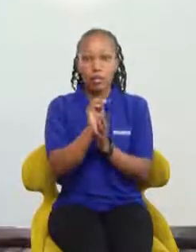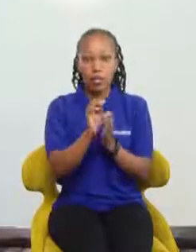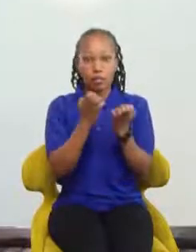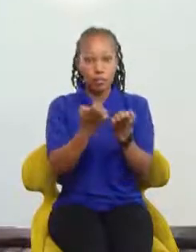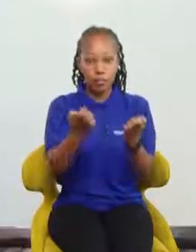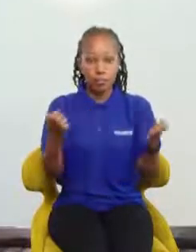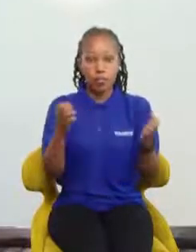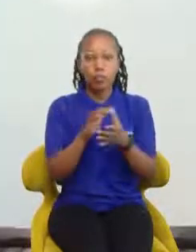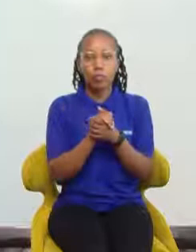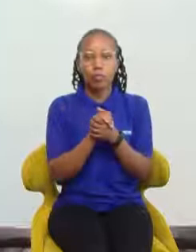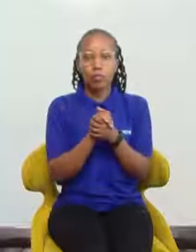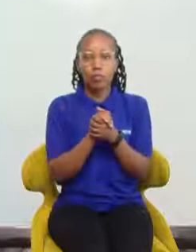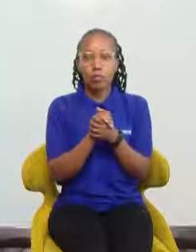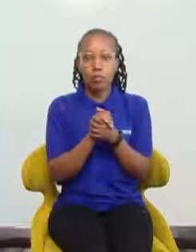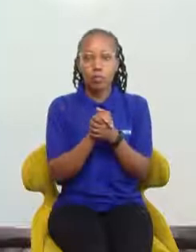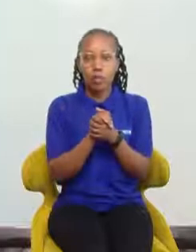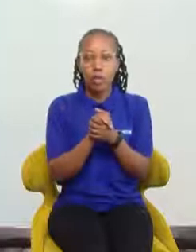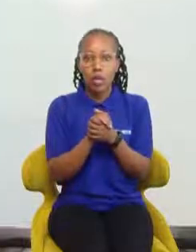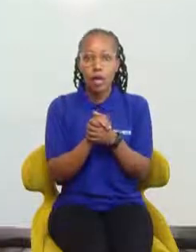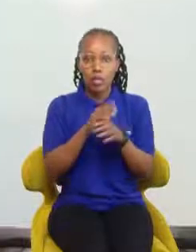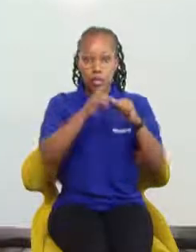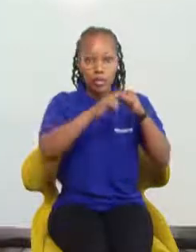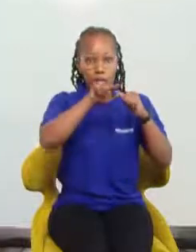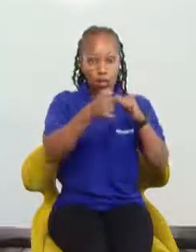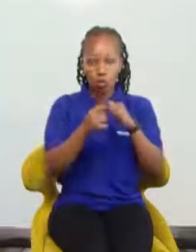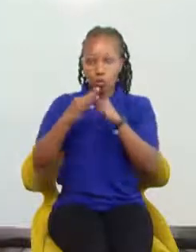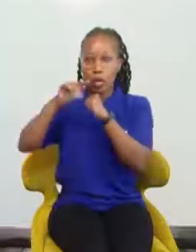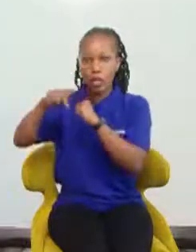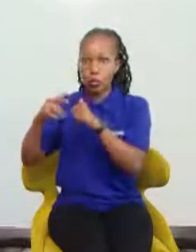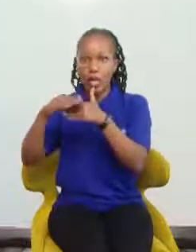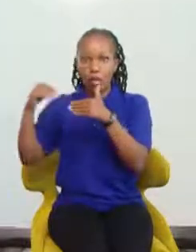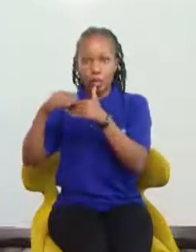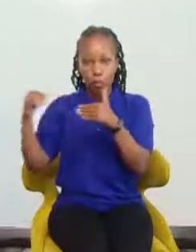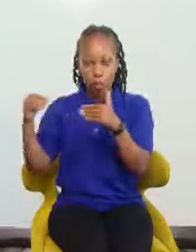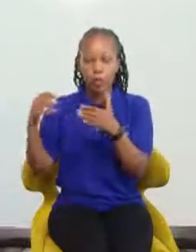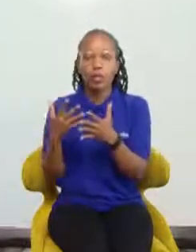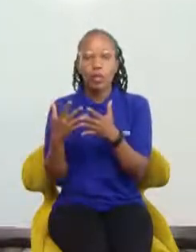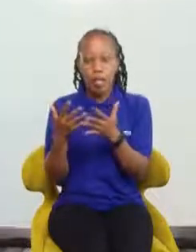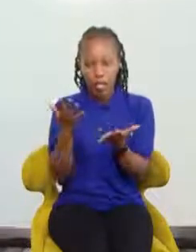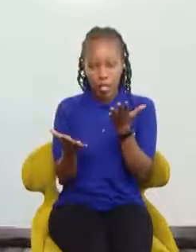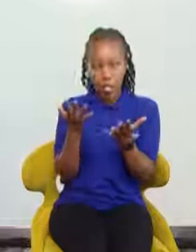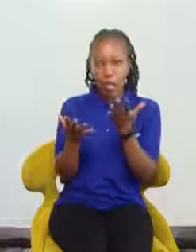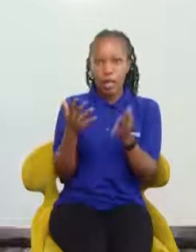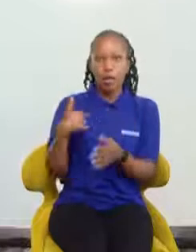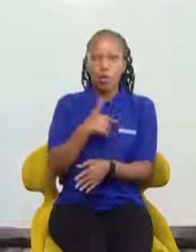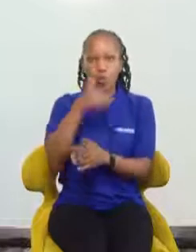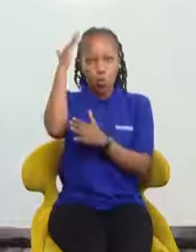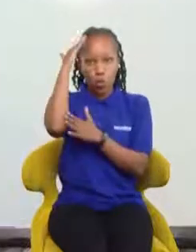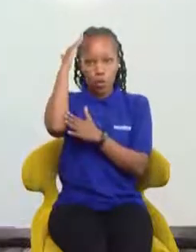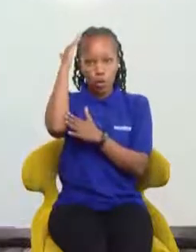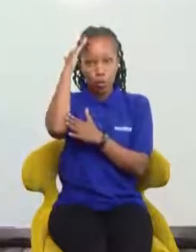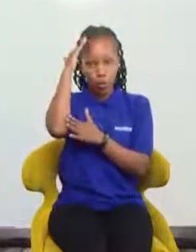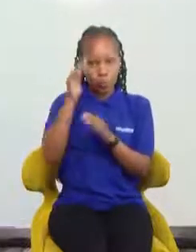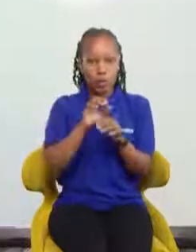out there, could run anywhere from $6,000 to $8,000 US, which is outrageous. We know how expensive some of the screen